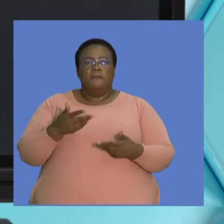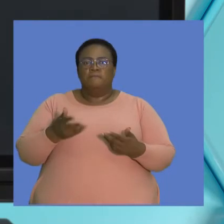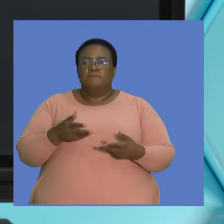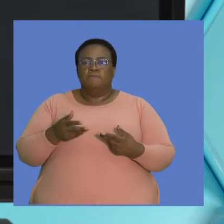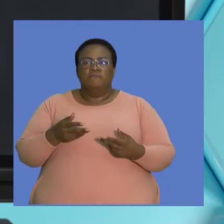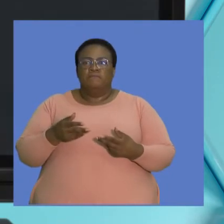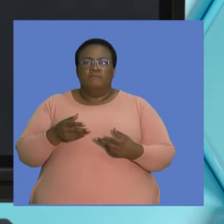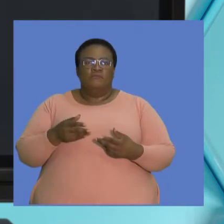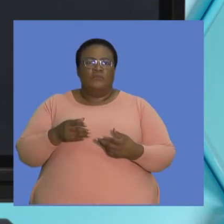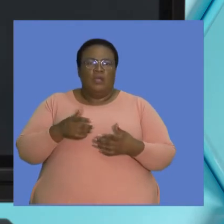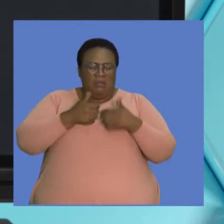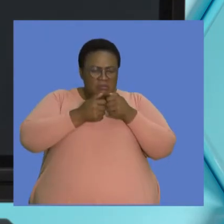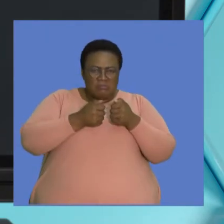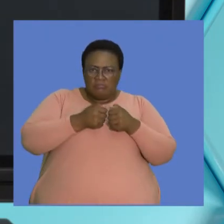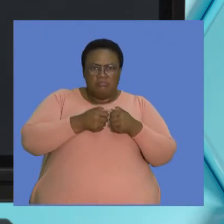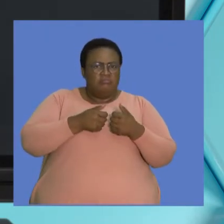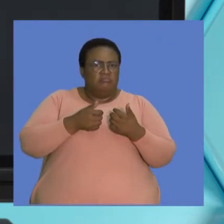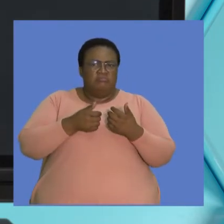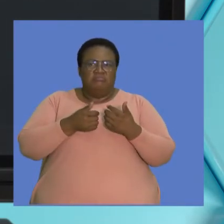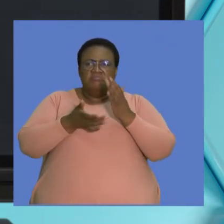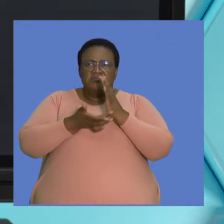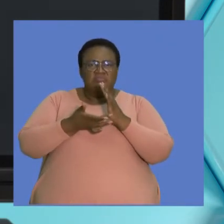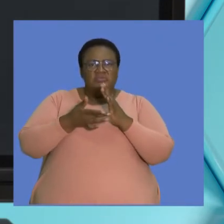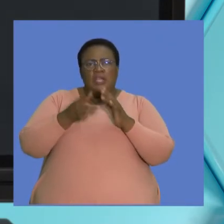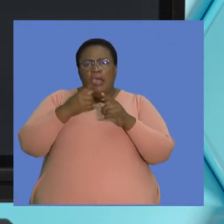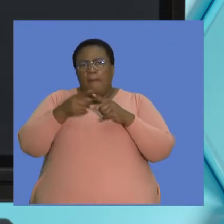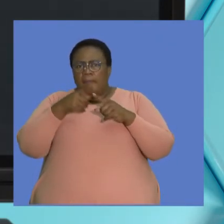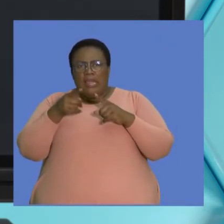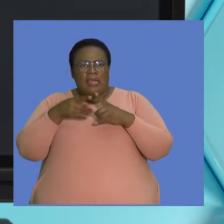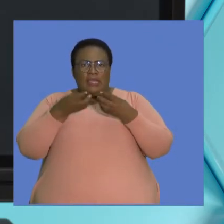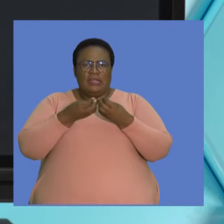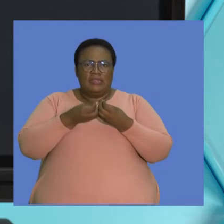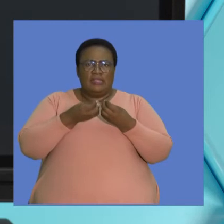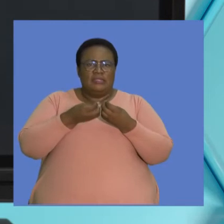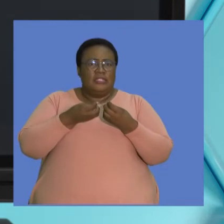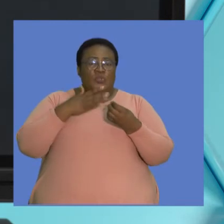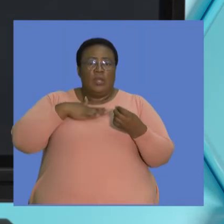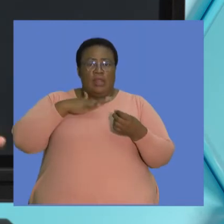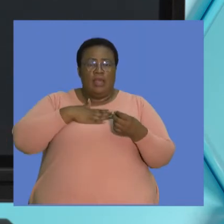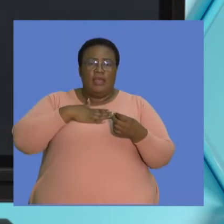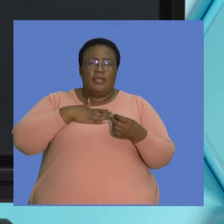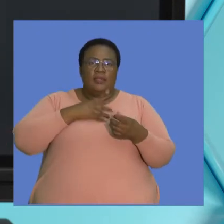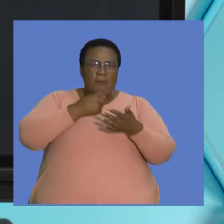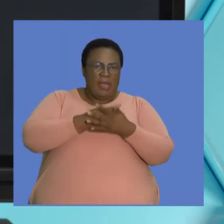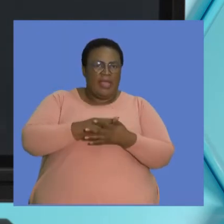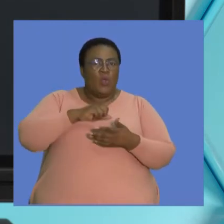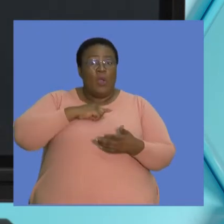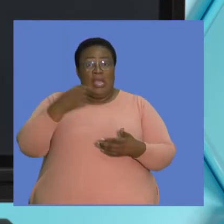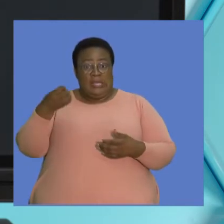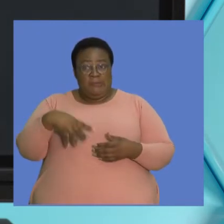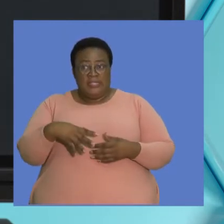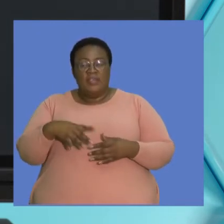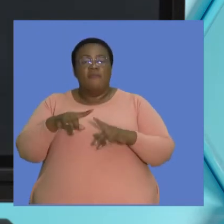ours, or these consoles, or these tangible things that we like buying, and they are expensive, yet